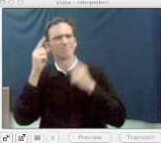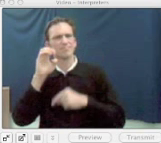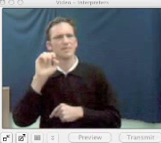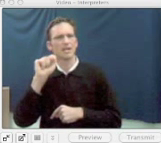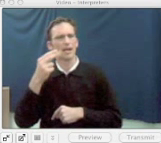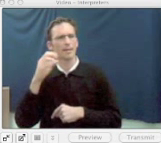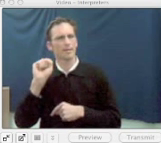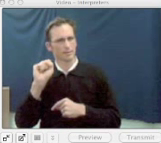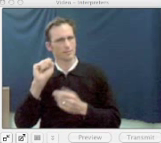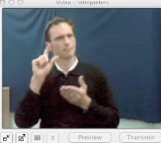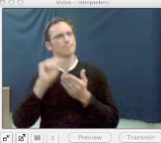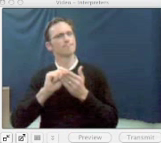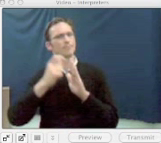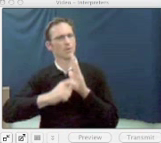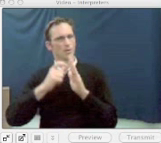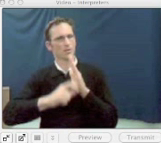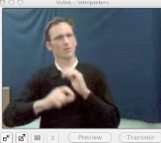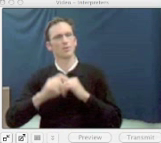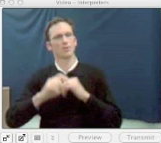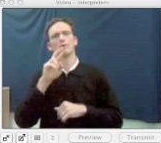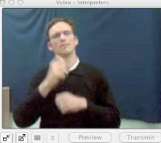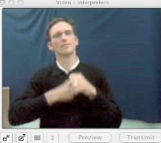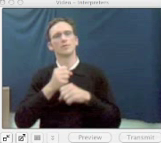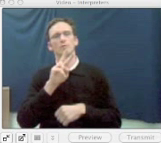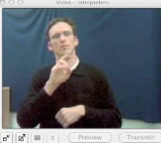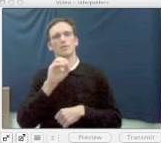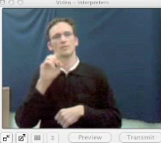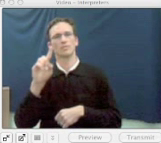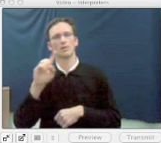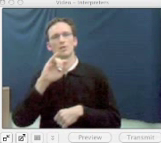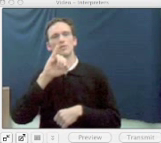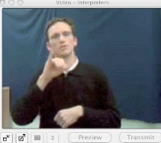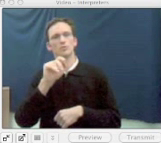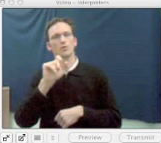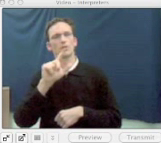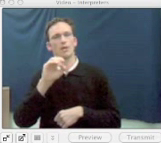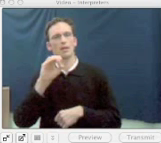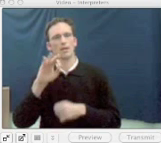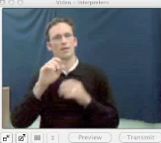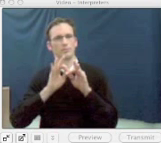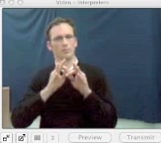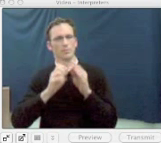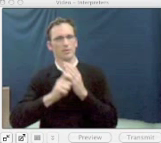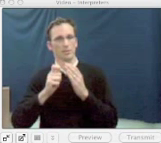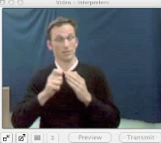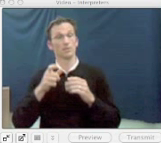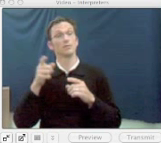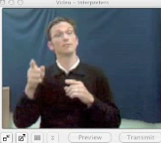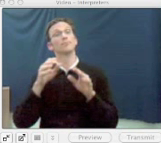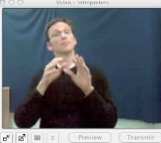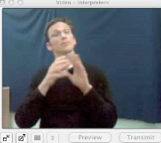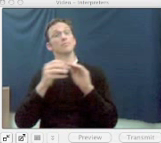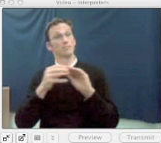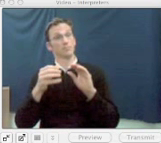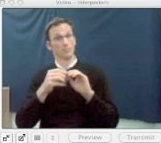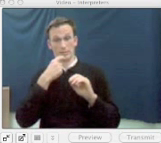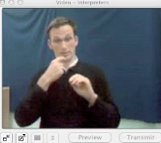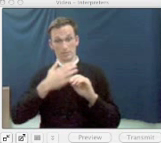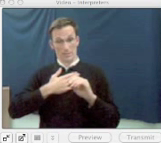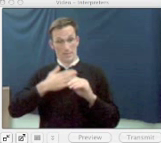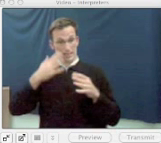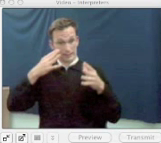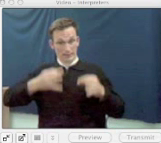article in the 2001 Journal of Interpretation, says, the choices that we make and the actions that follow from